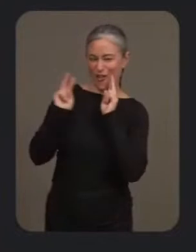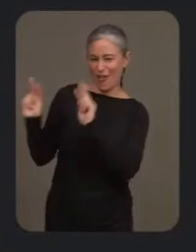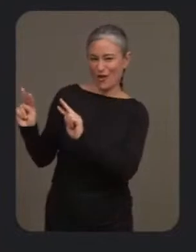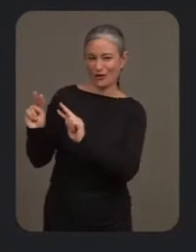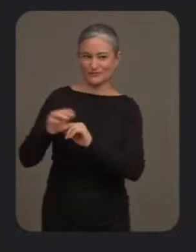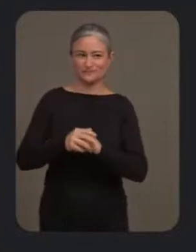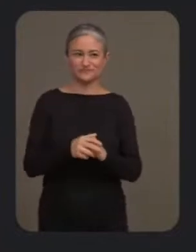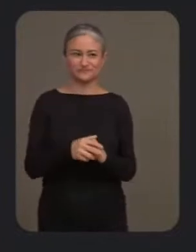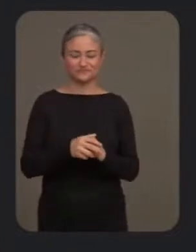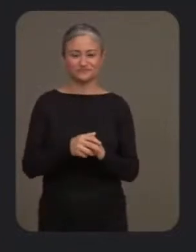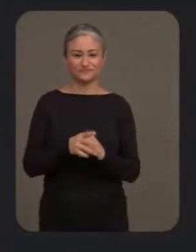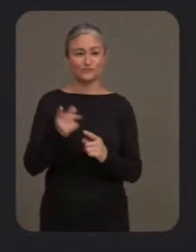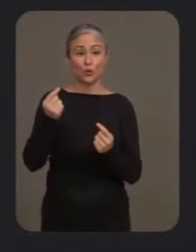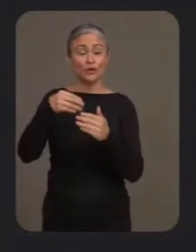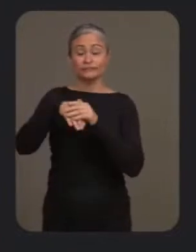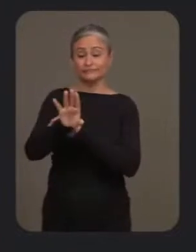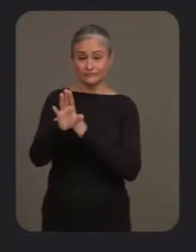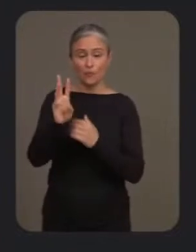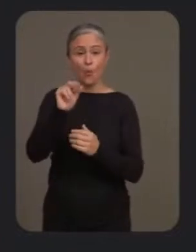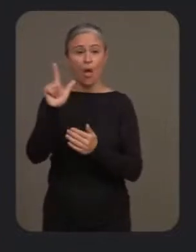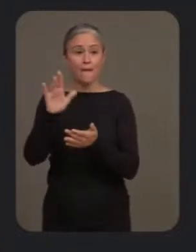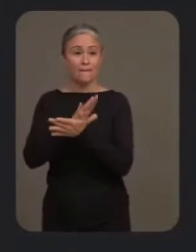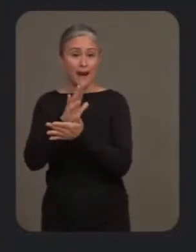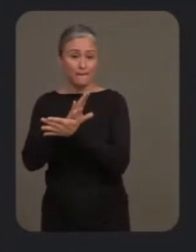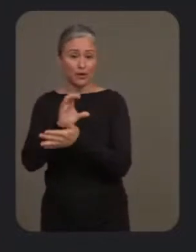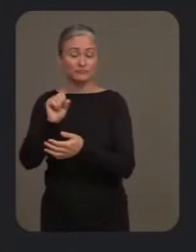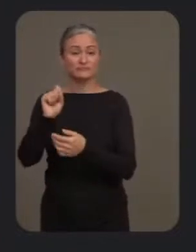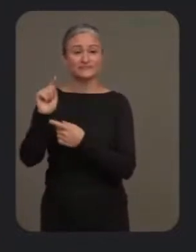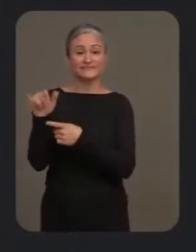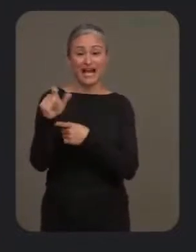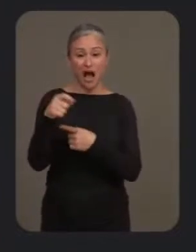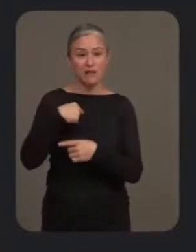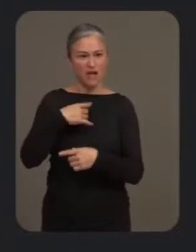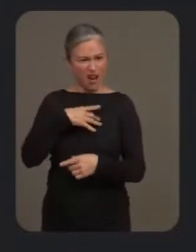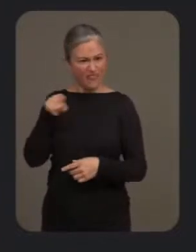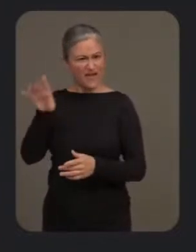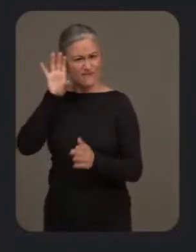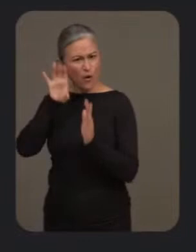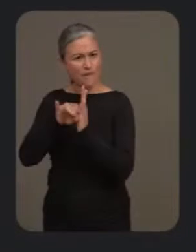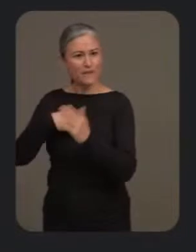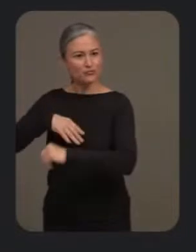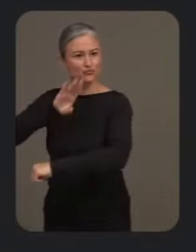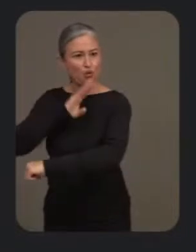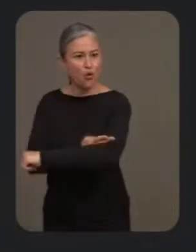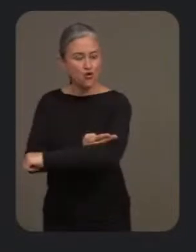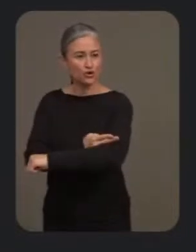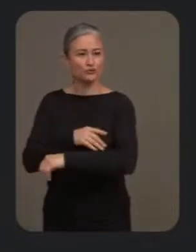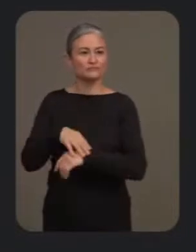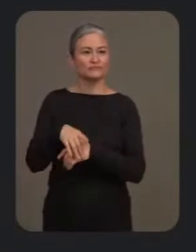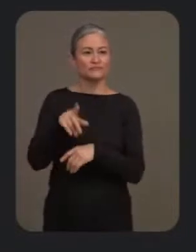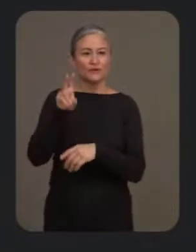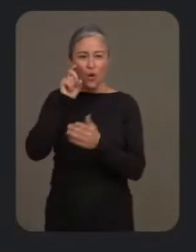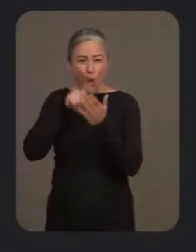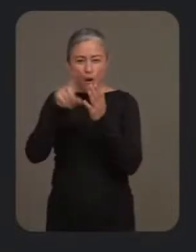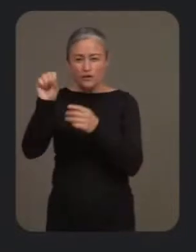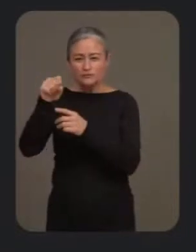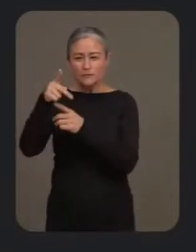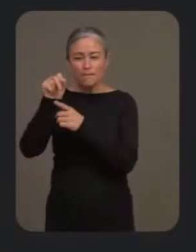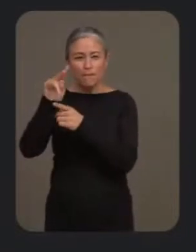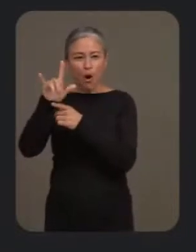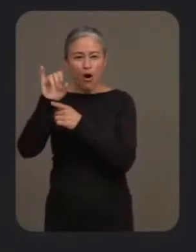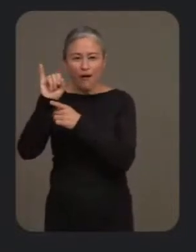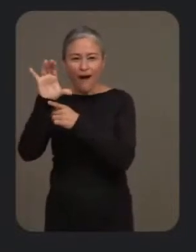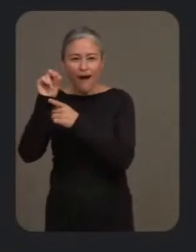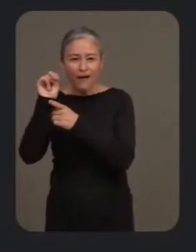into my photos. And I really like this photo of my daughter. So let me select that. And you'll notice there's a sparkle icon